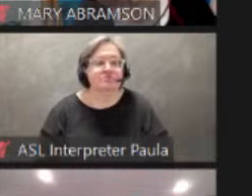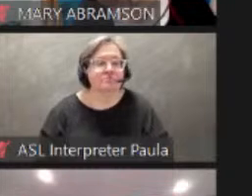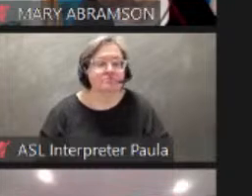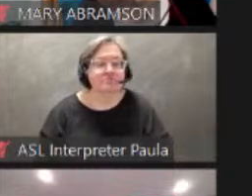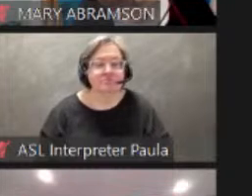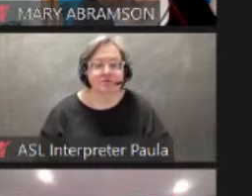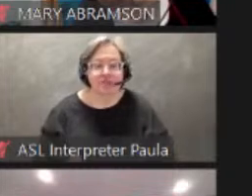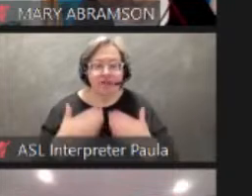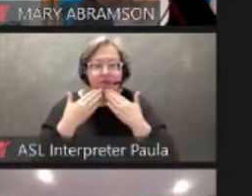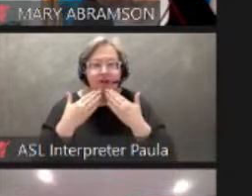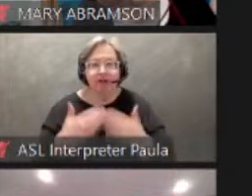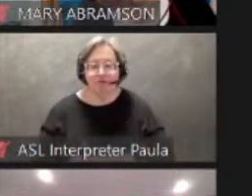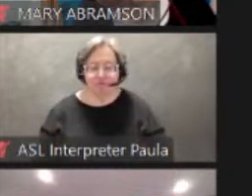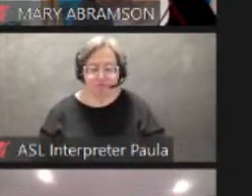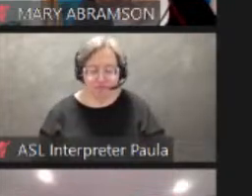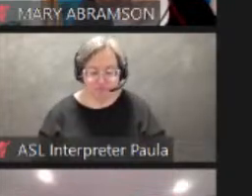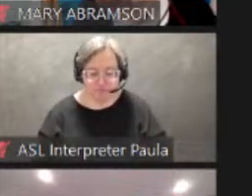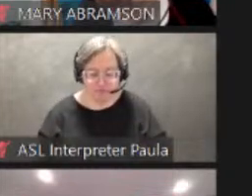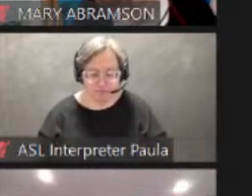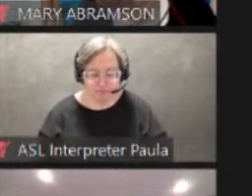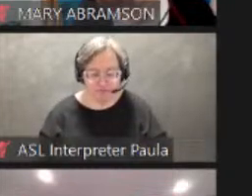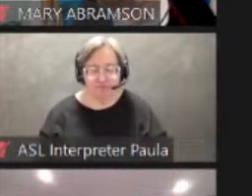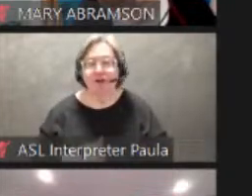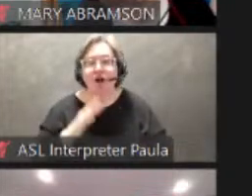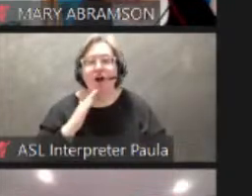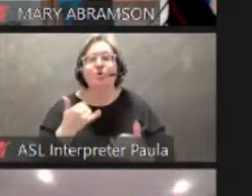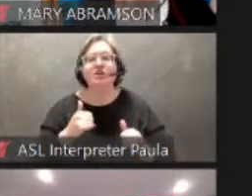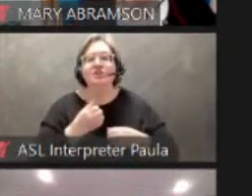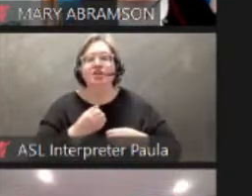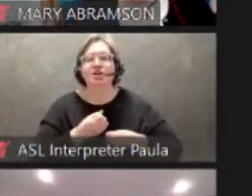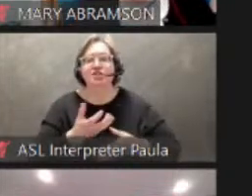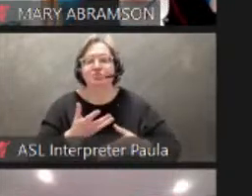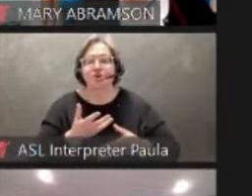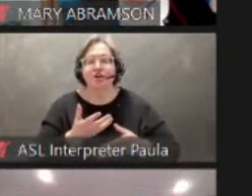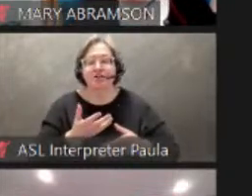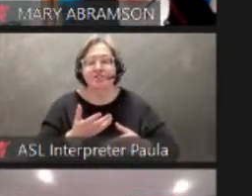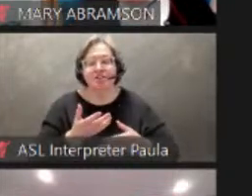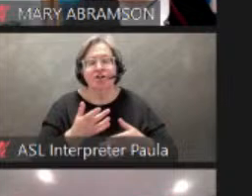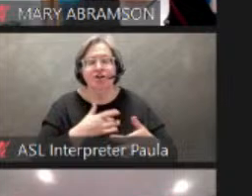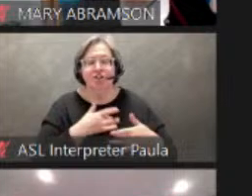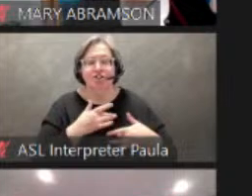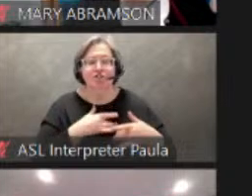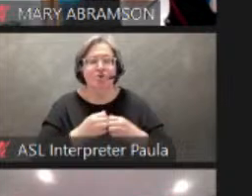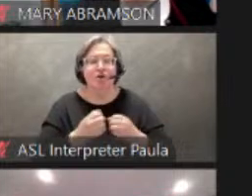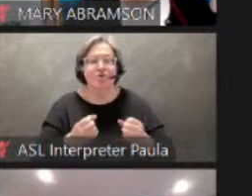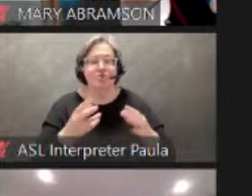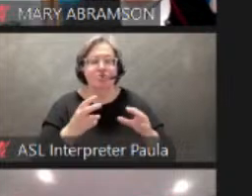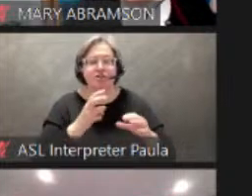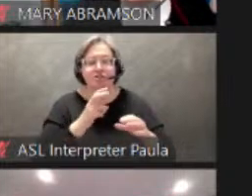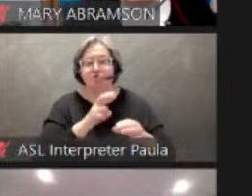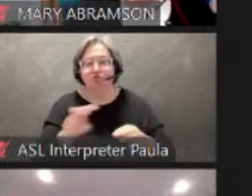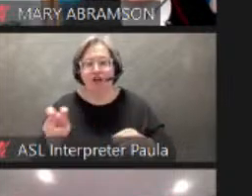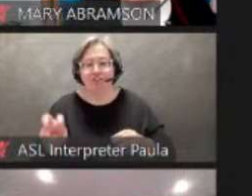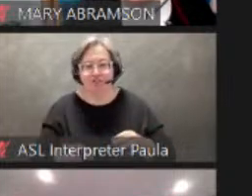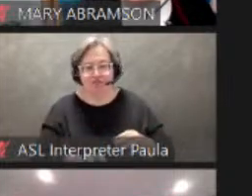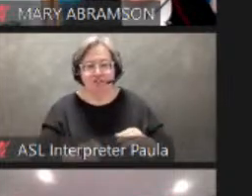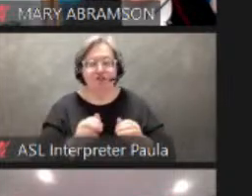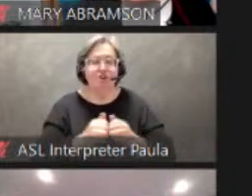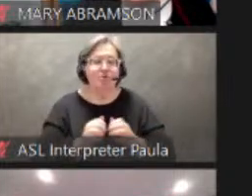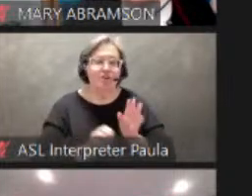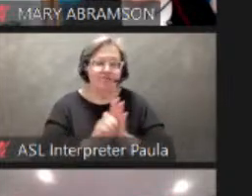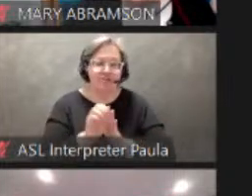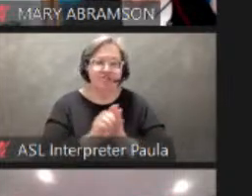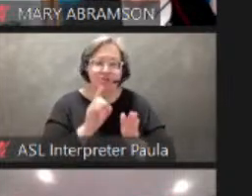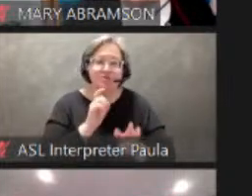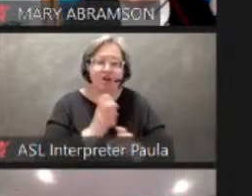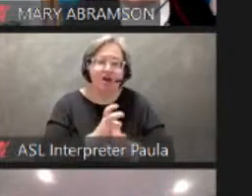Thank you. I guess I will still express concern about multiple transfers with elevators. I think it's a lot more complicated and difficult for